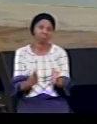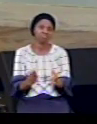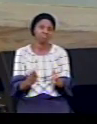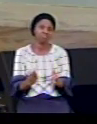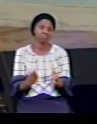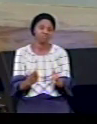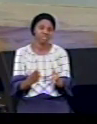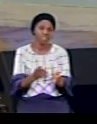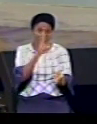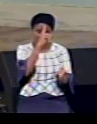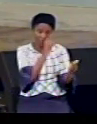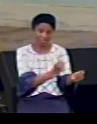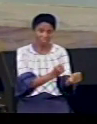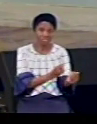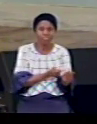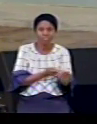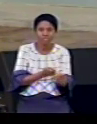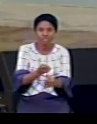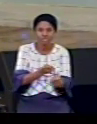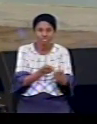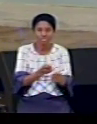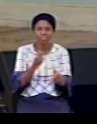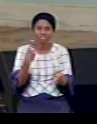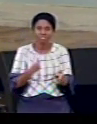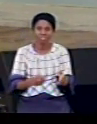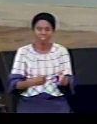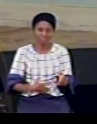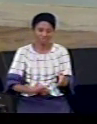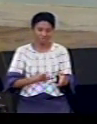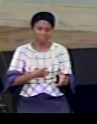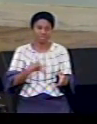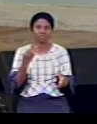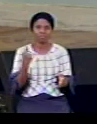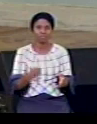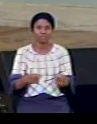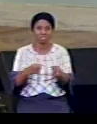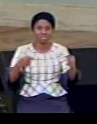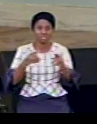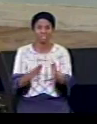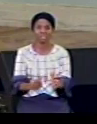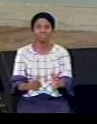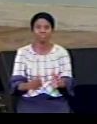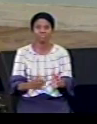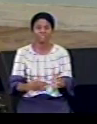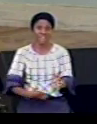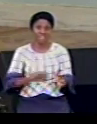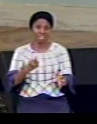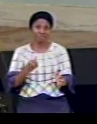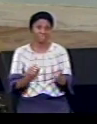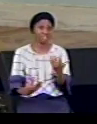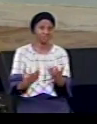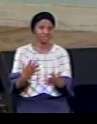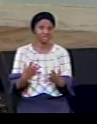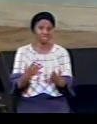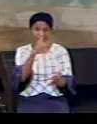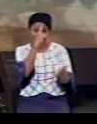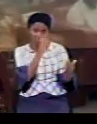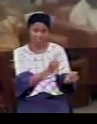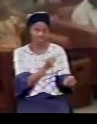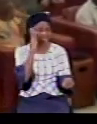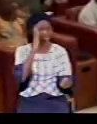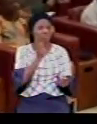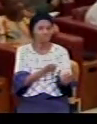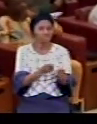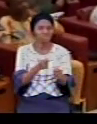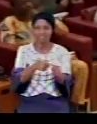Faith controls the fury of the enemy, enemy's fire. Faith will control